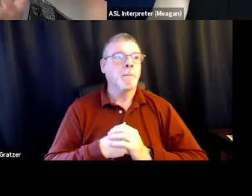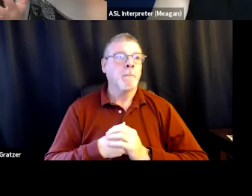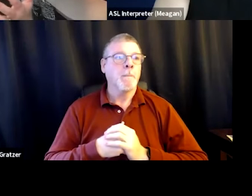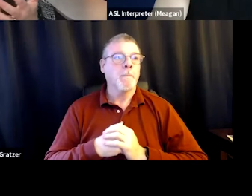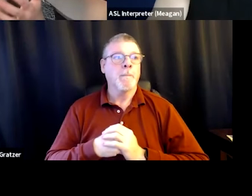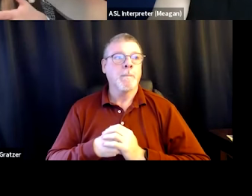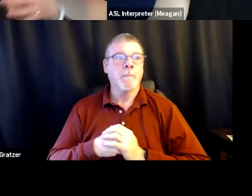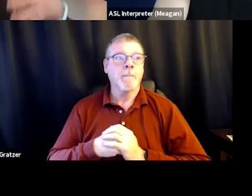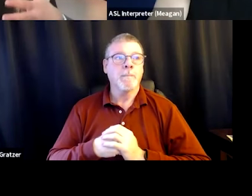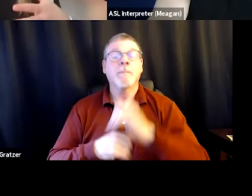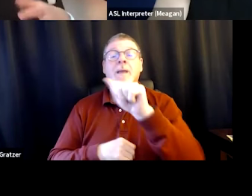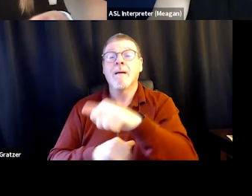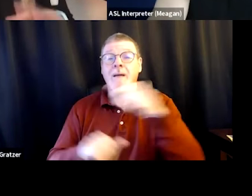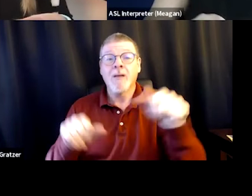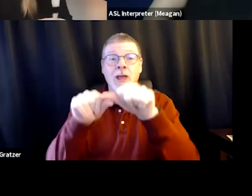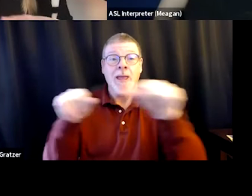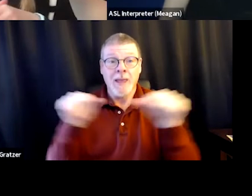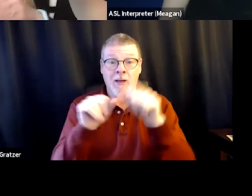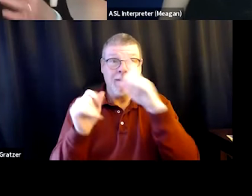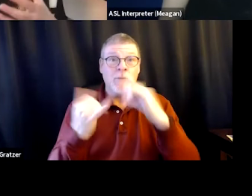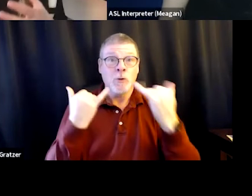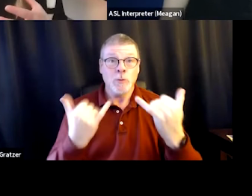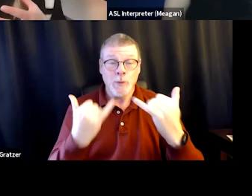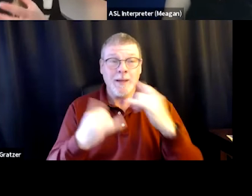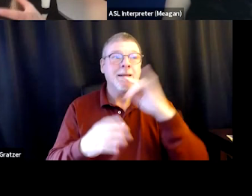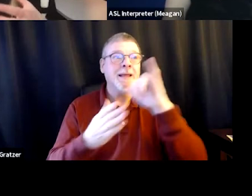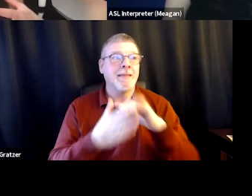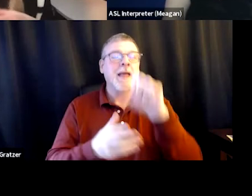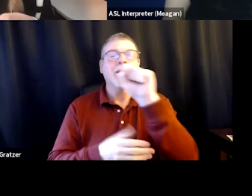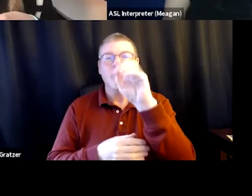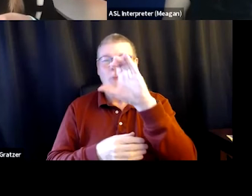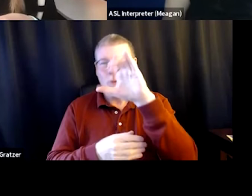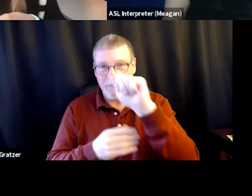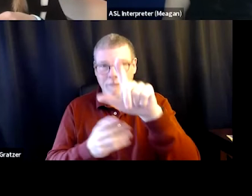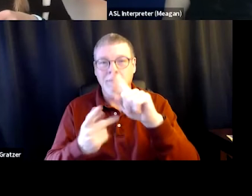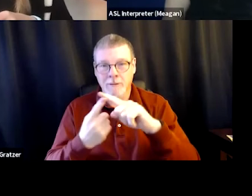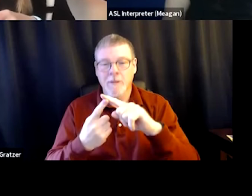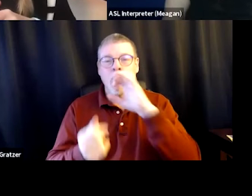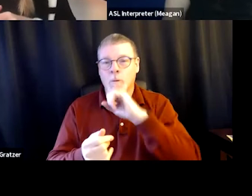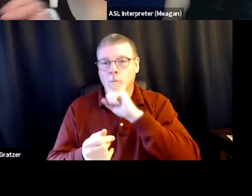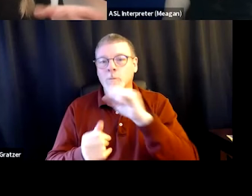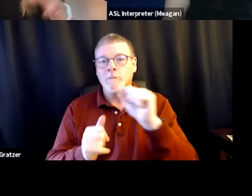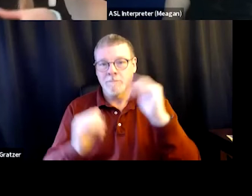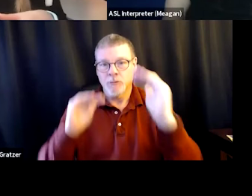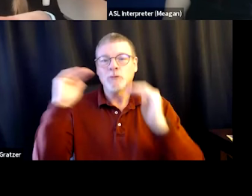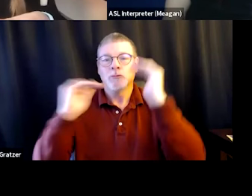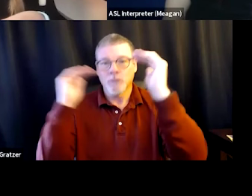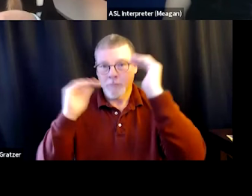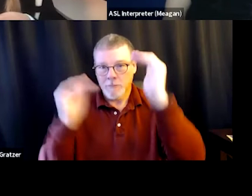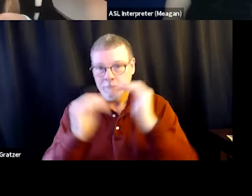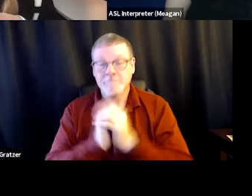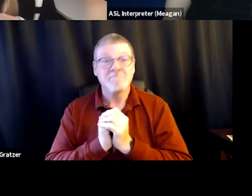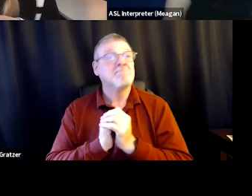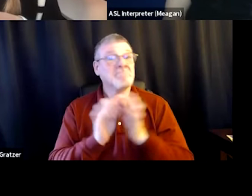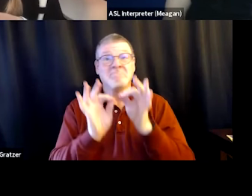Another critical area of focus for today's presentation is on the social facets of an older adult's experience in the criminal legal system. Again, drawing principally